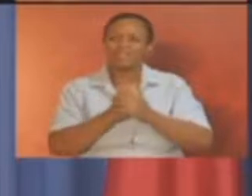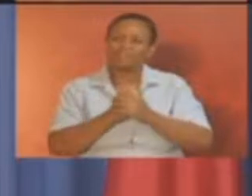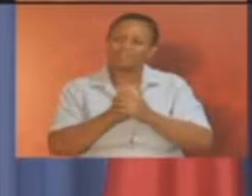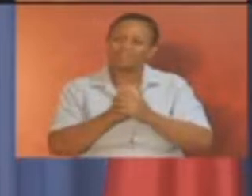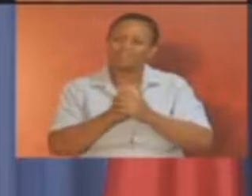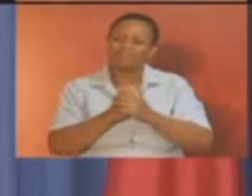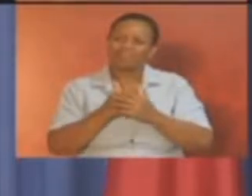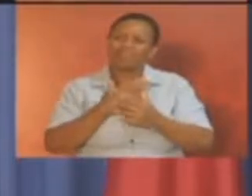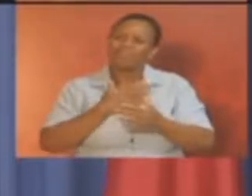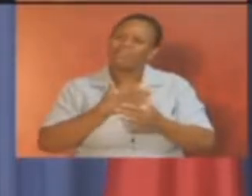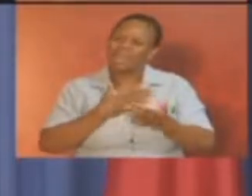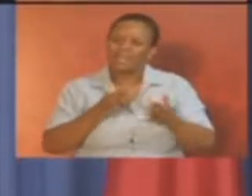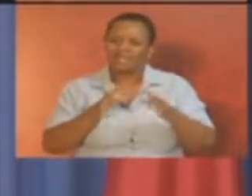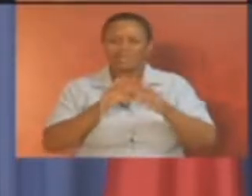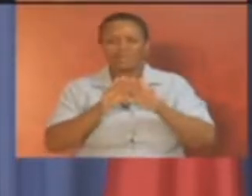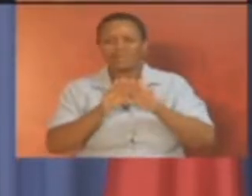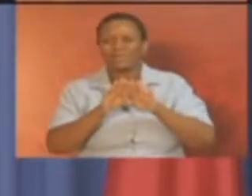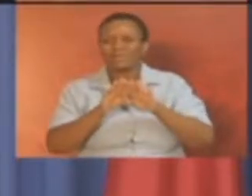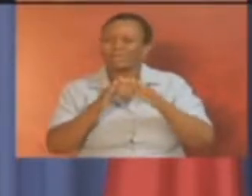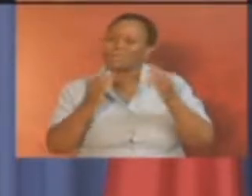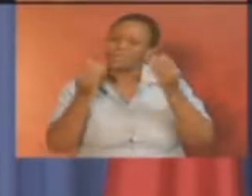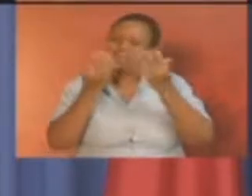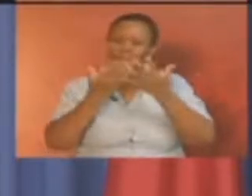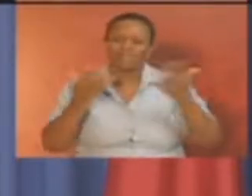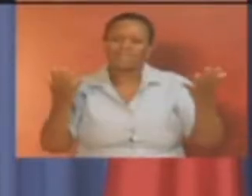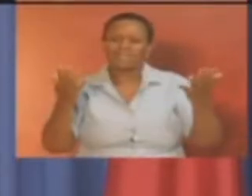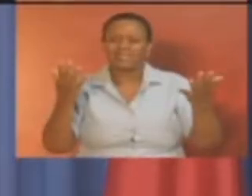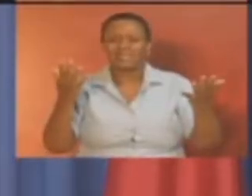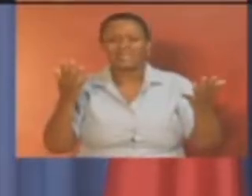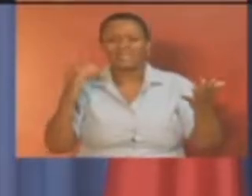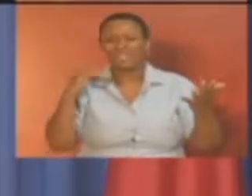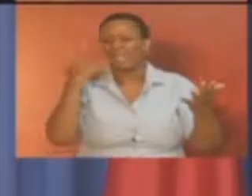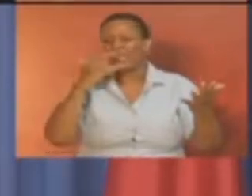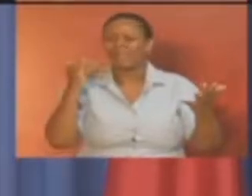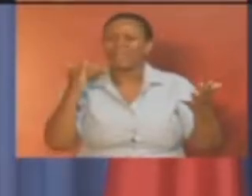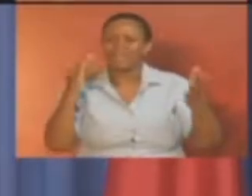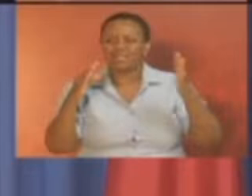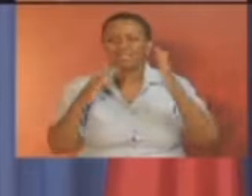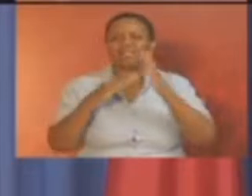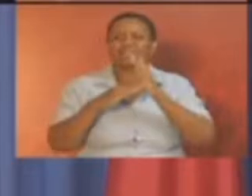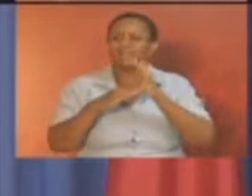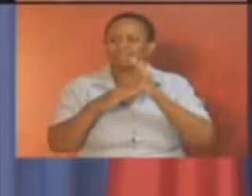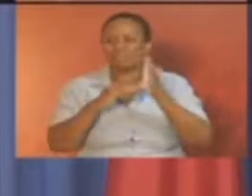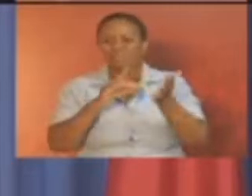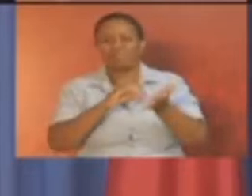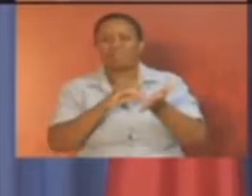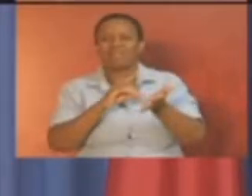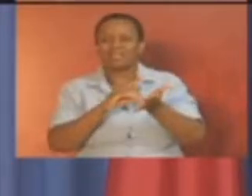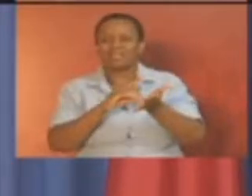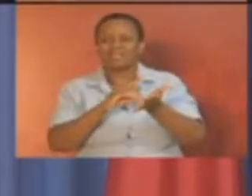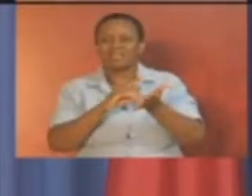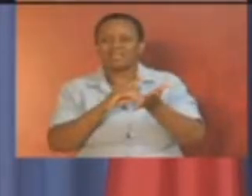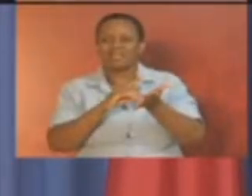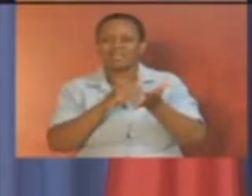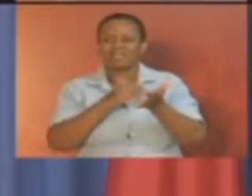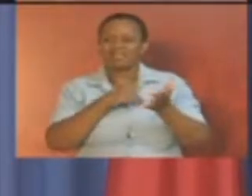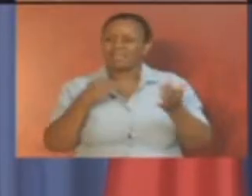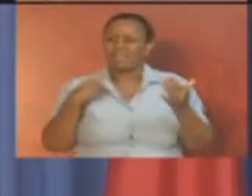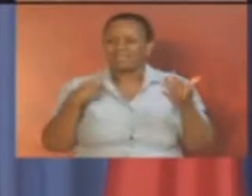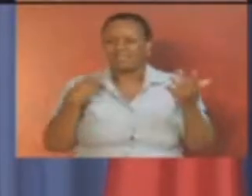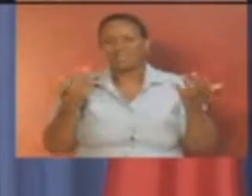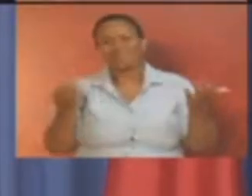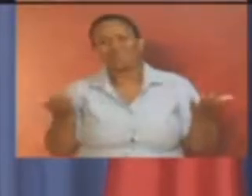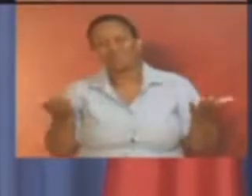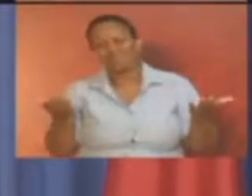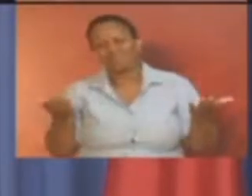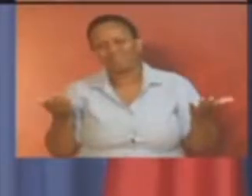close by not just speaking to you as the Principal Medical Officer and a Ministry of Health staff. Today, we speak as